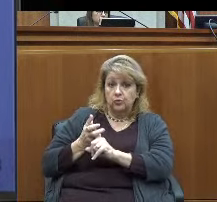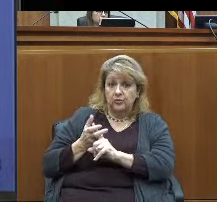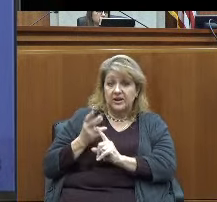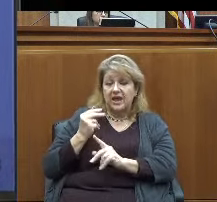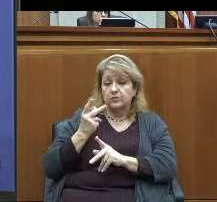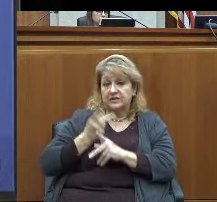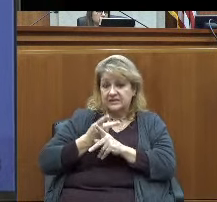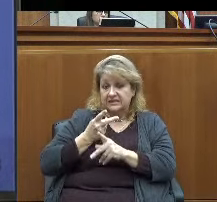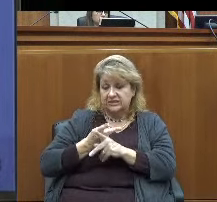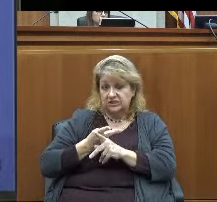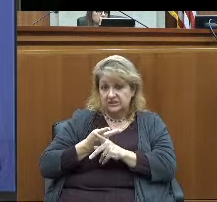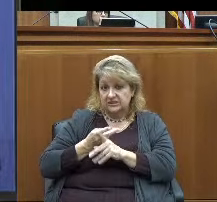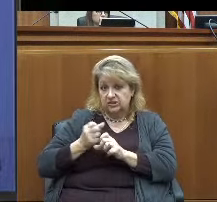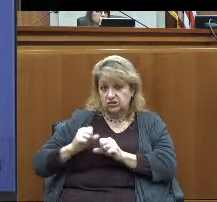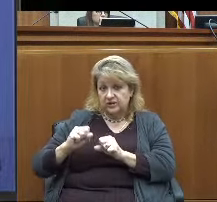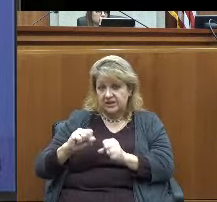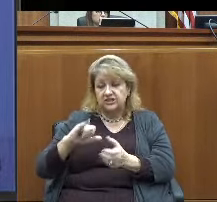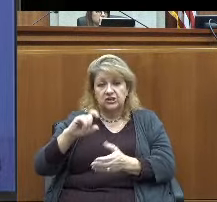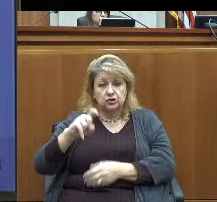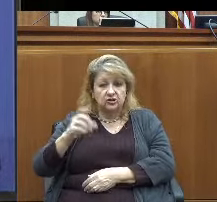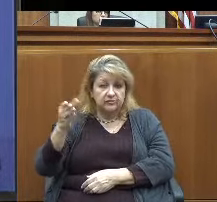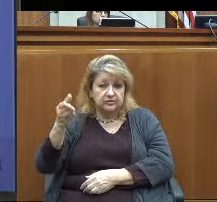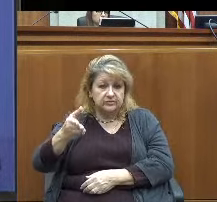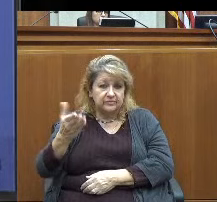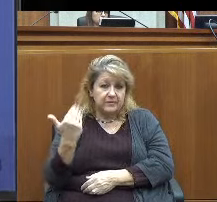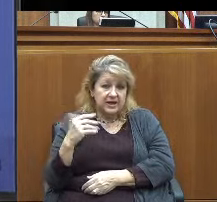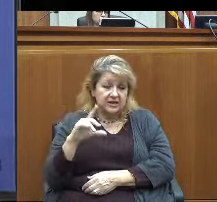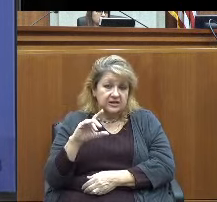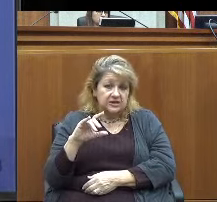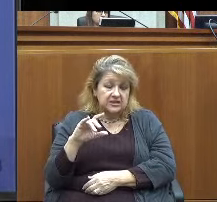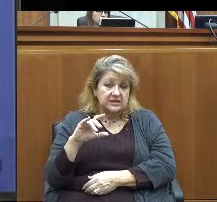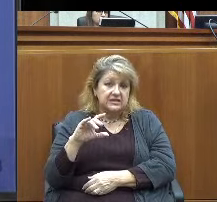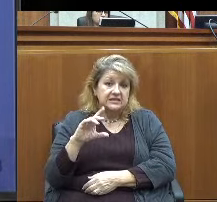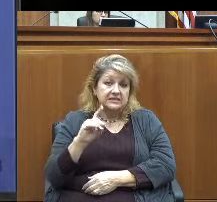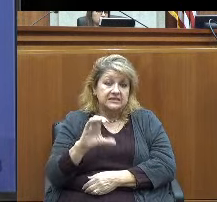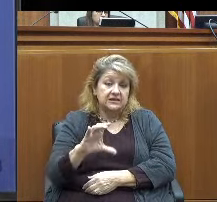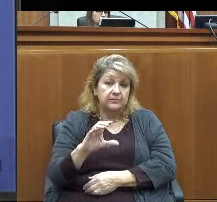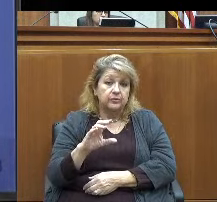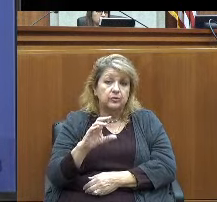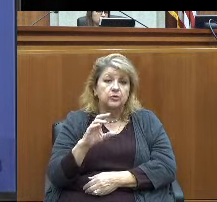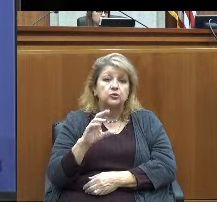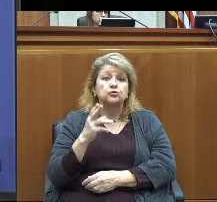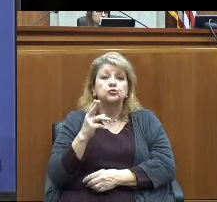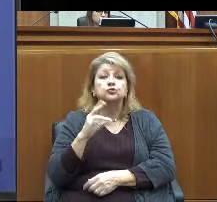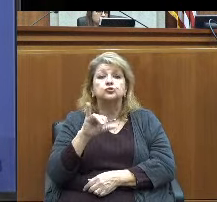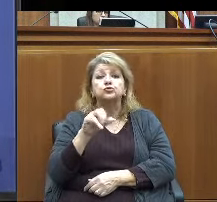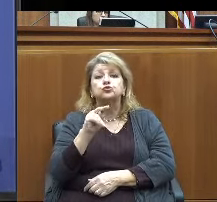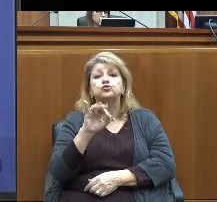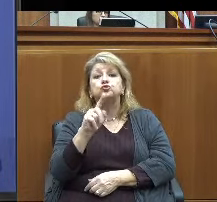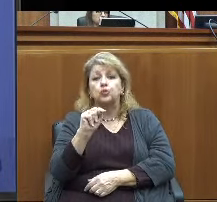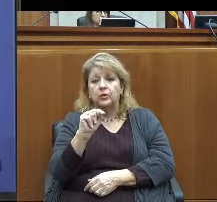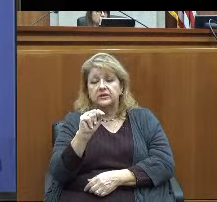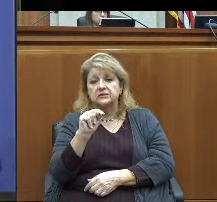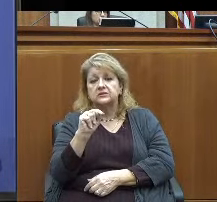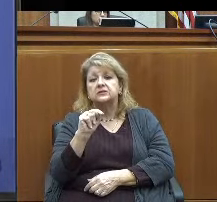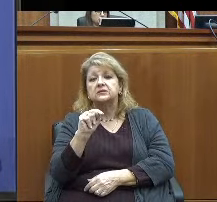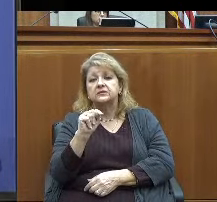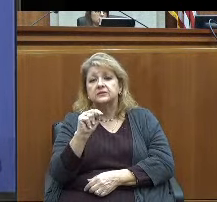was originally scheduled to be presented at the December joint Bessie and Board of Regents meeting, but was canceled due to the